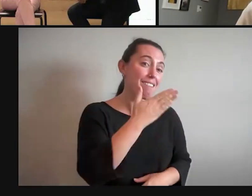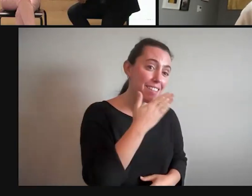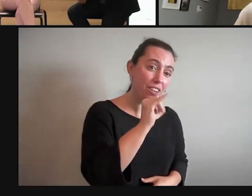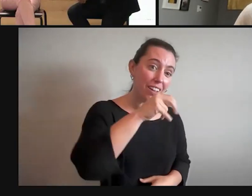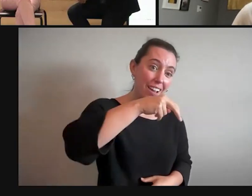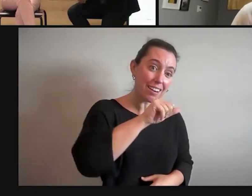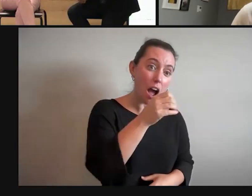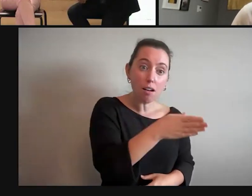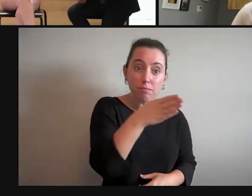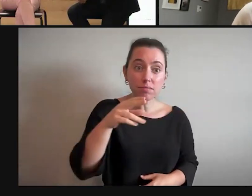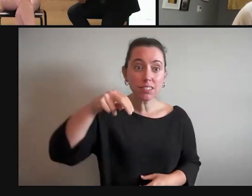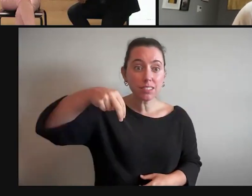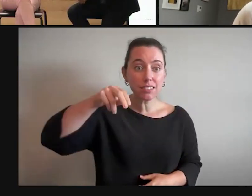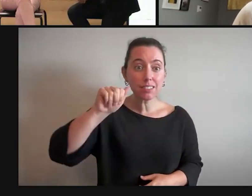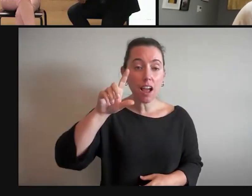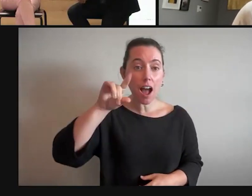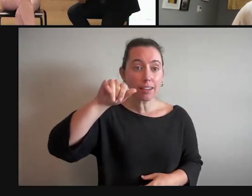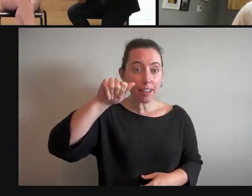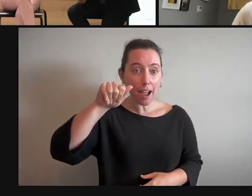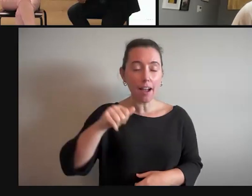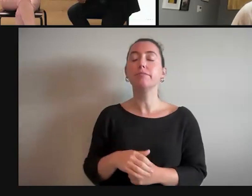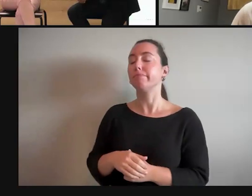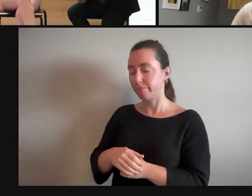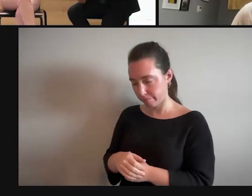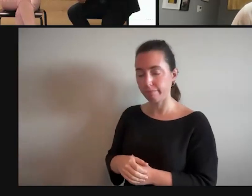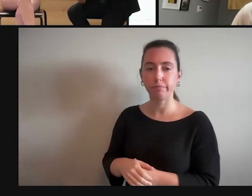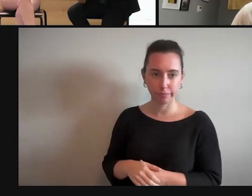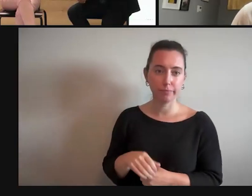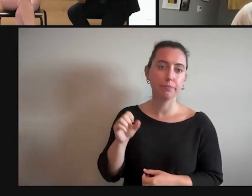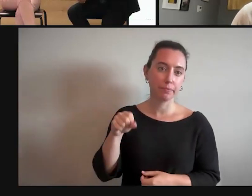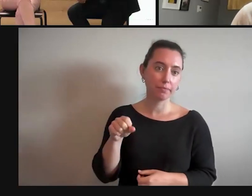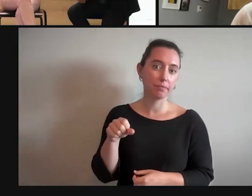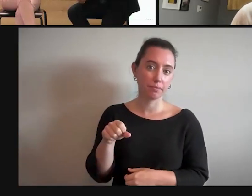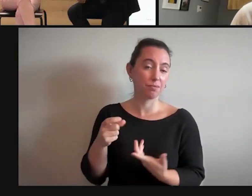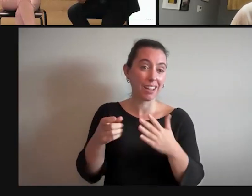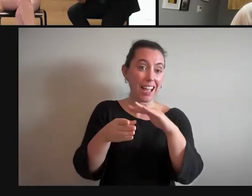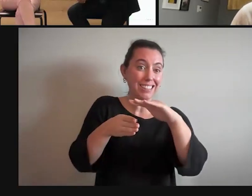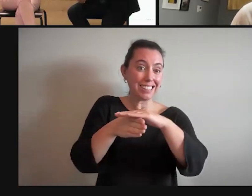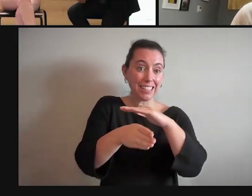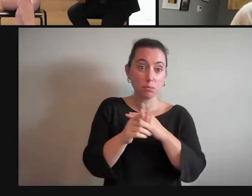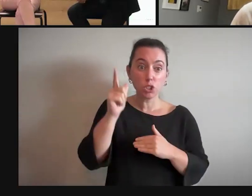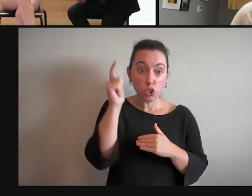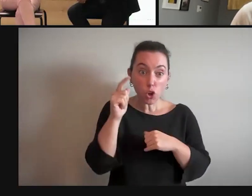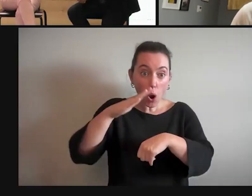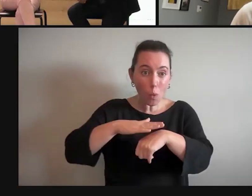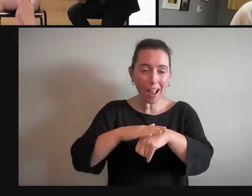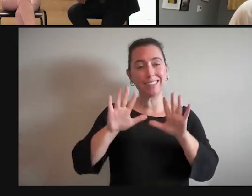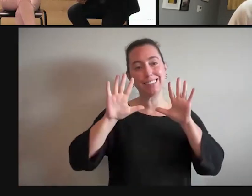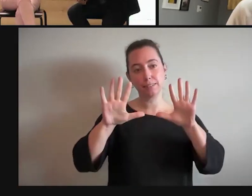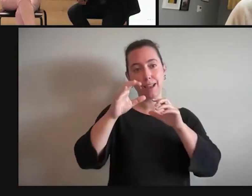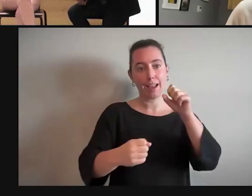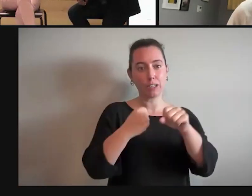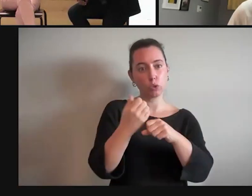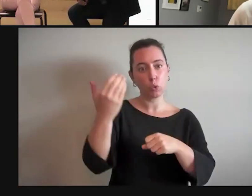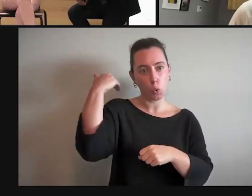Nadia? Yes, my journey started in accessibility 10 years ago during my